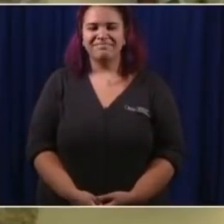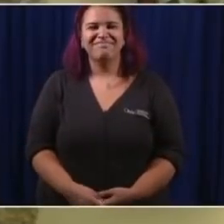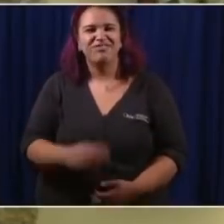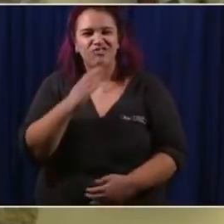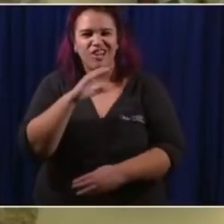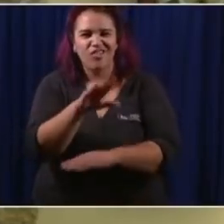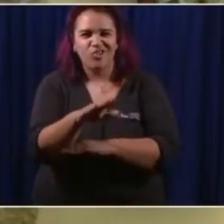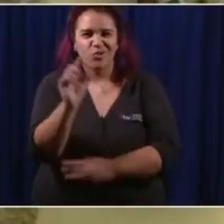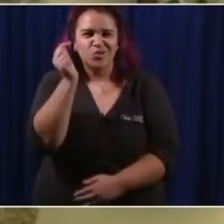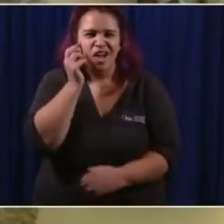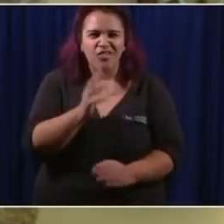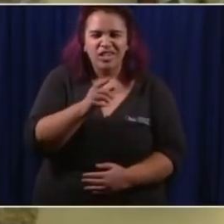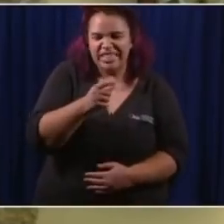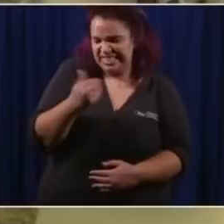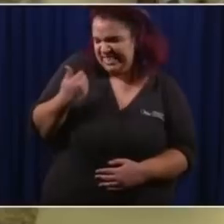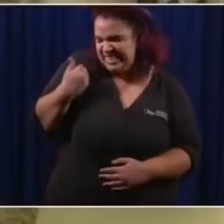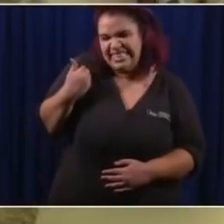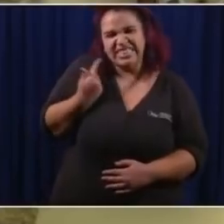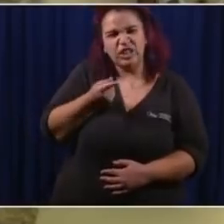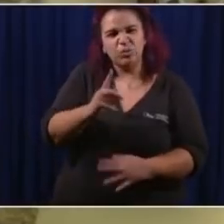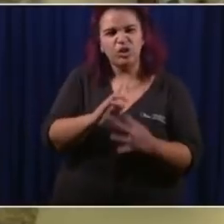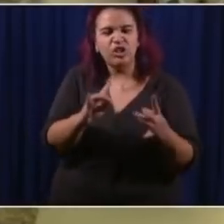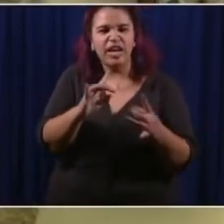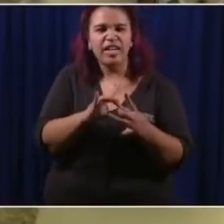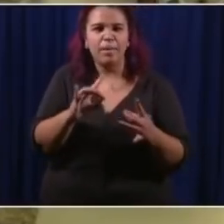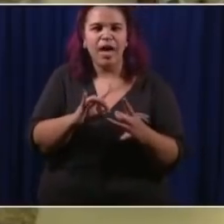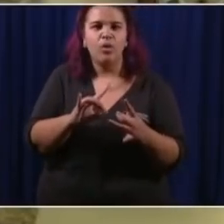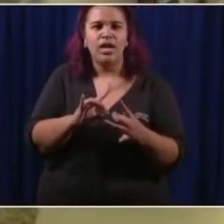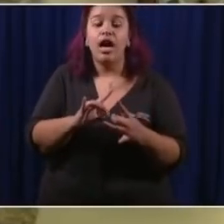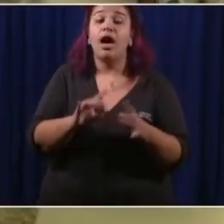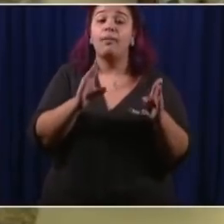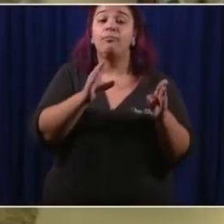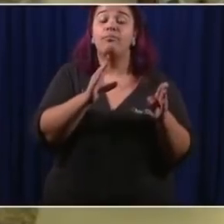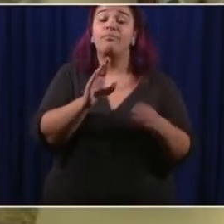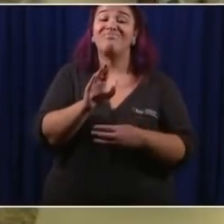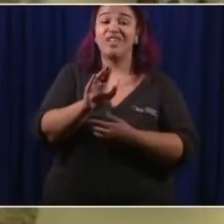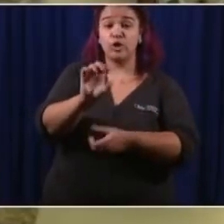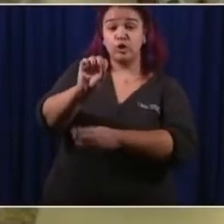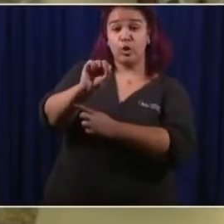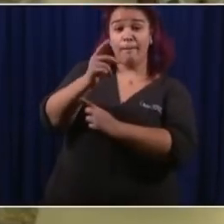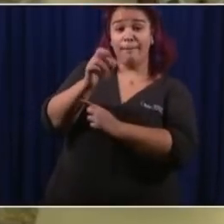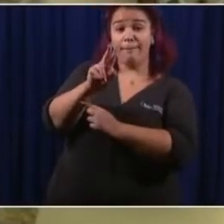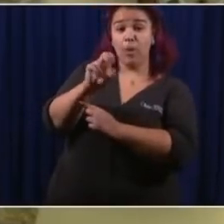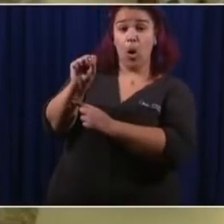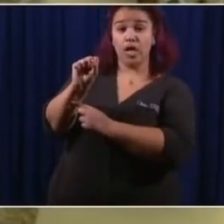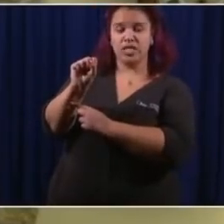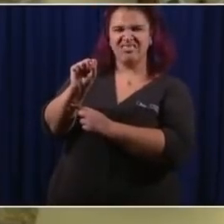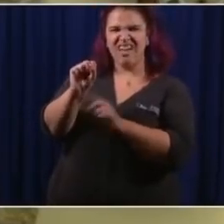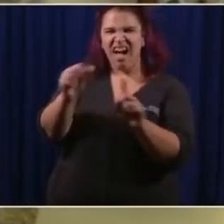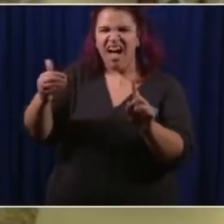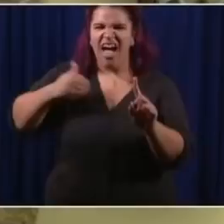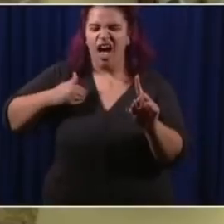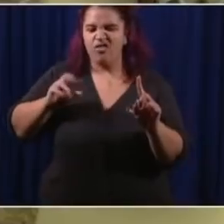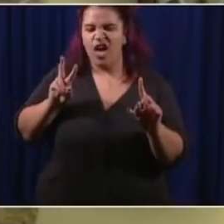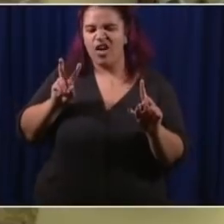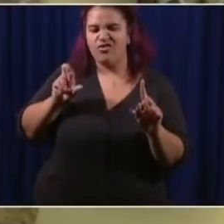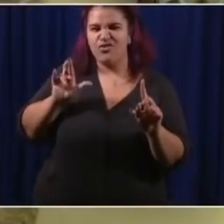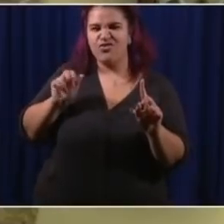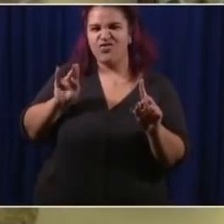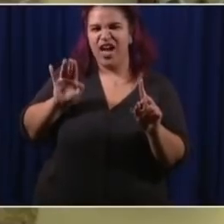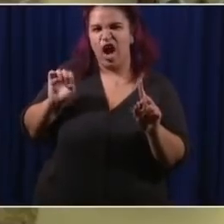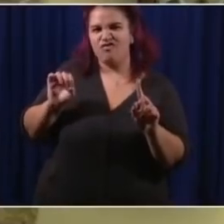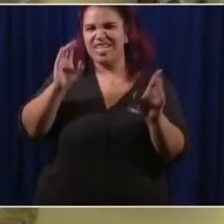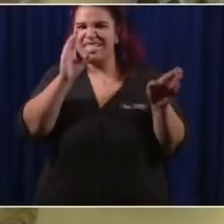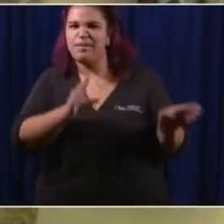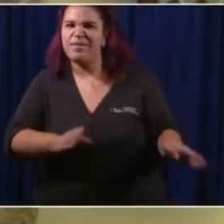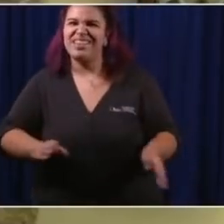Afternoon, Governor. You were talking earlier about this variance plan for schools, and of course, we've all been in these shoebox